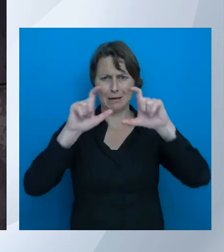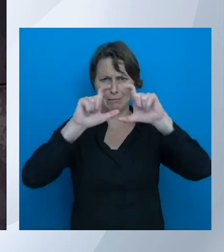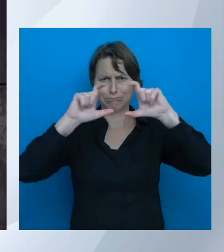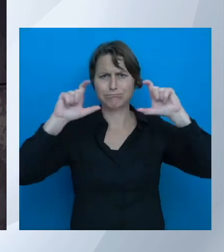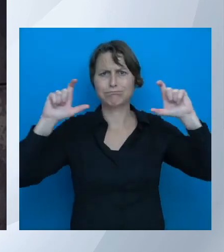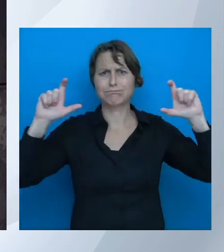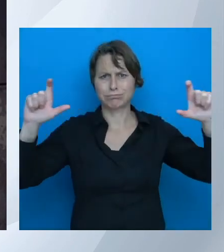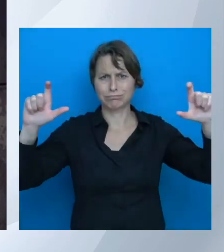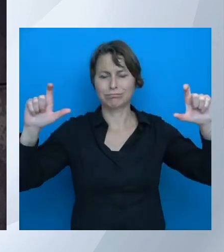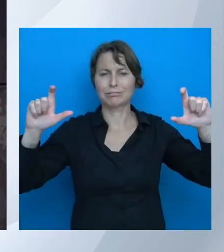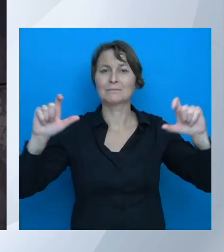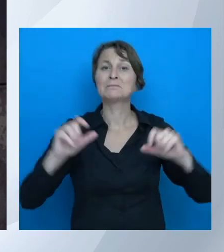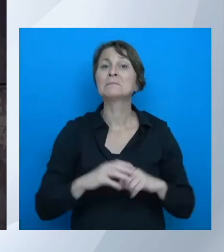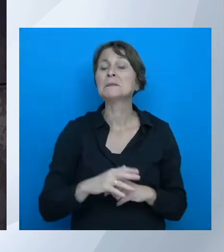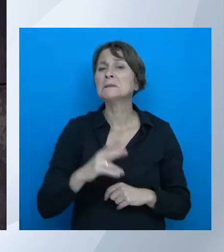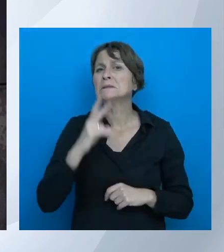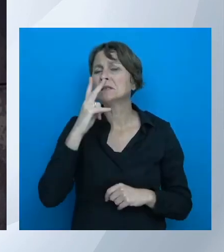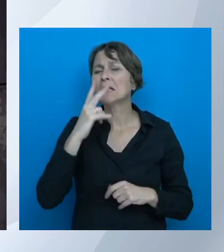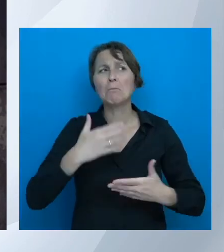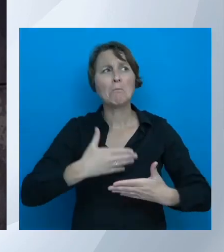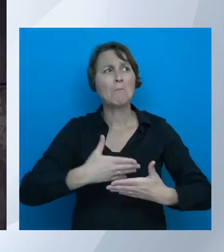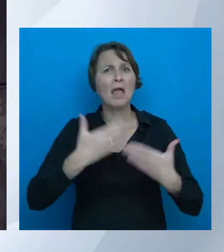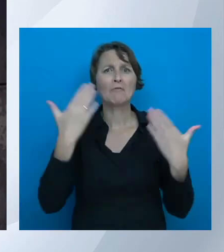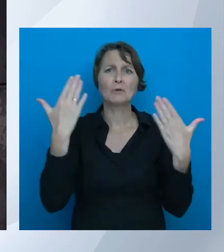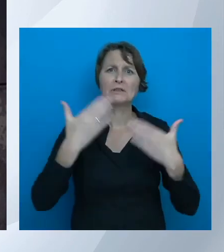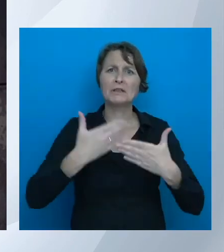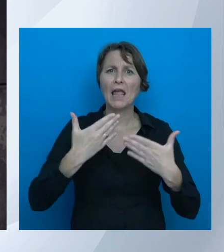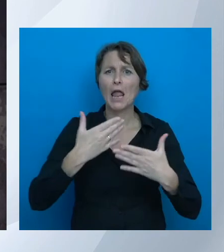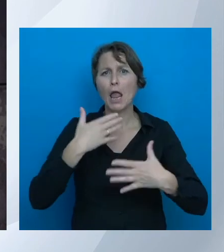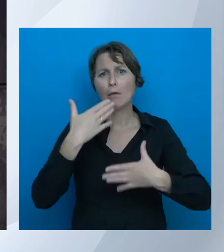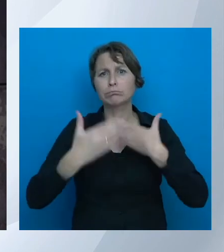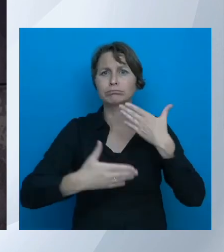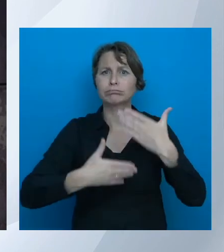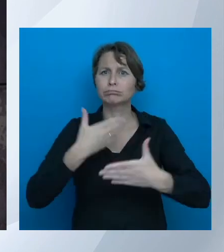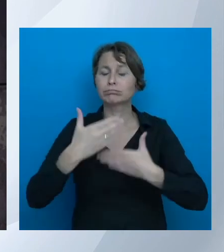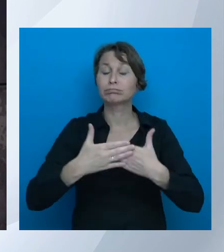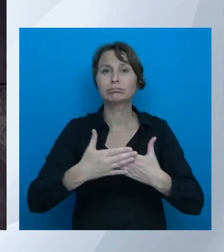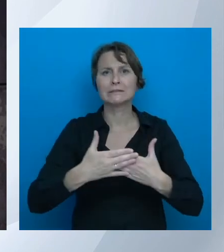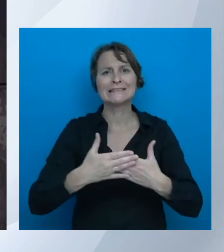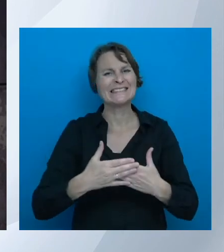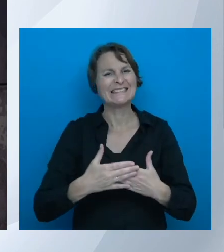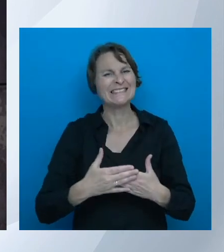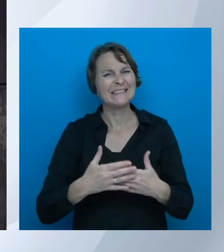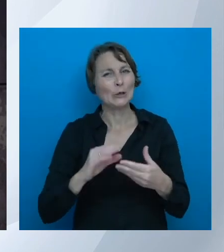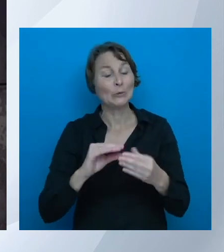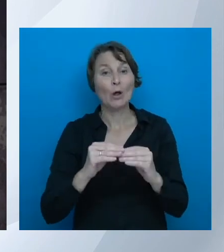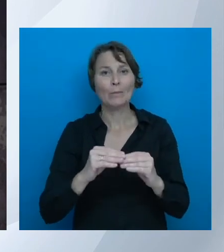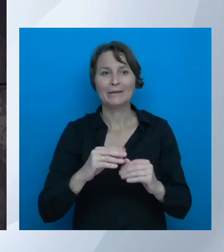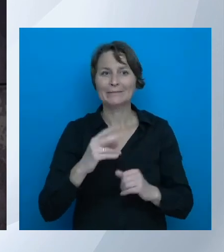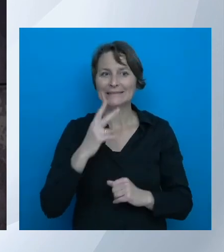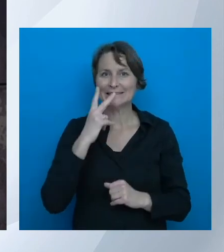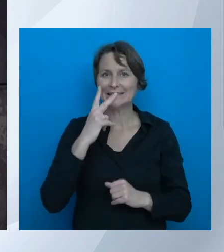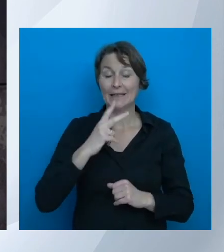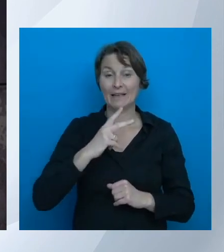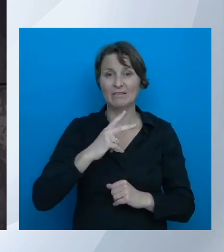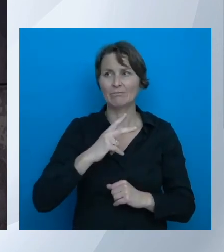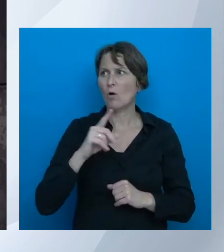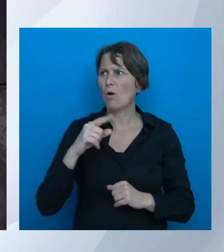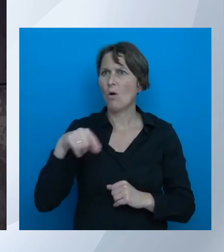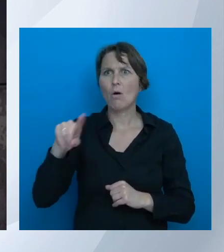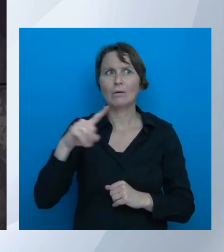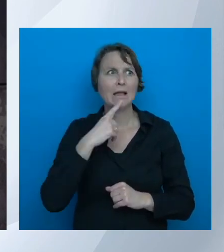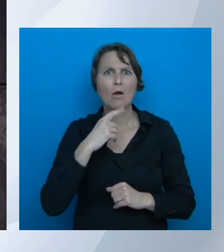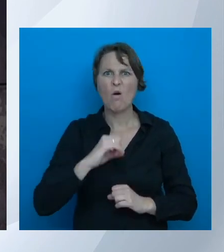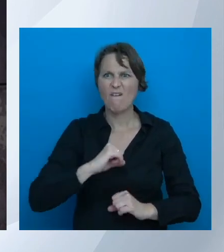operations is an issue. So they are going fast, and it's awesome, and they all think it's cool,